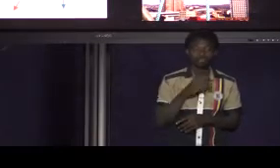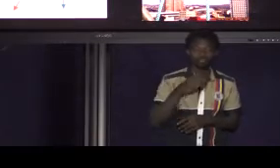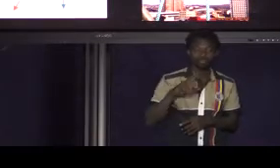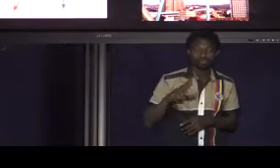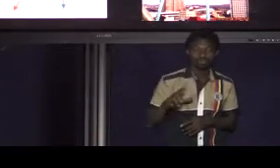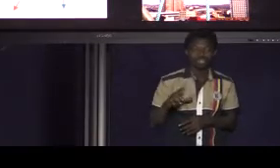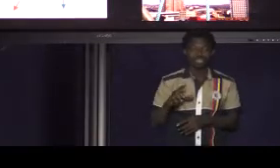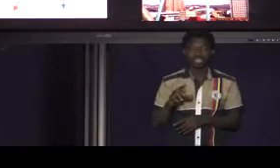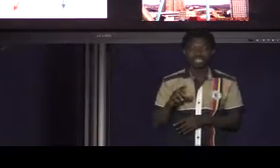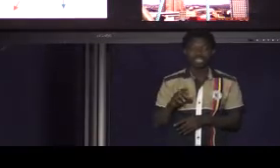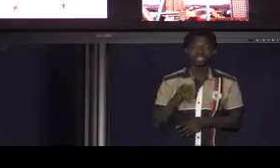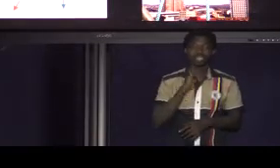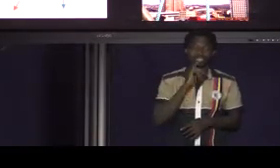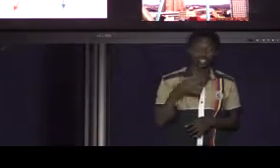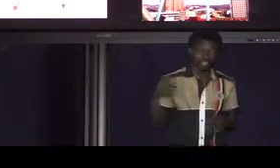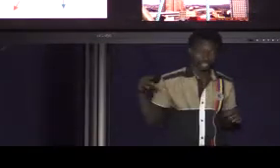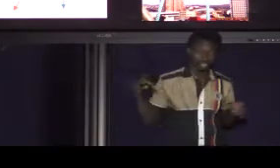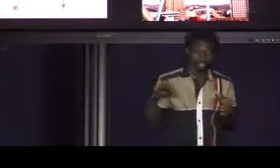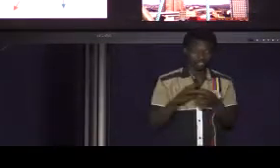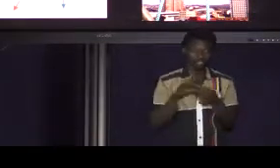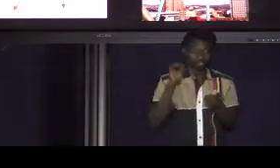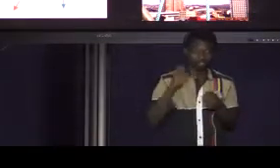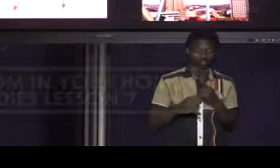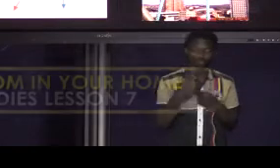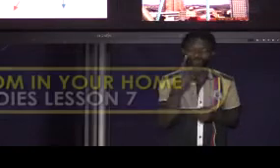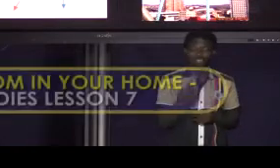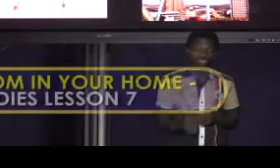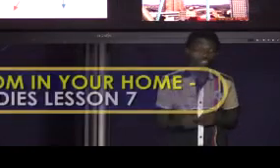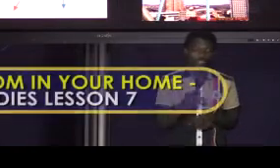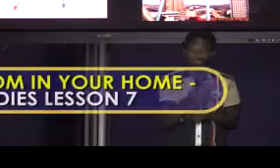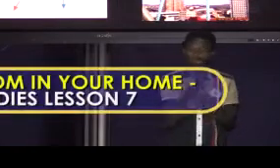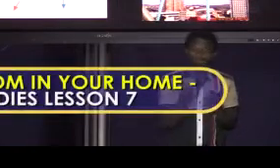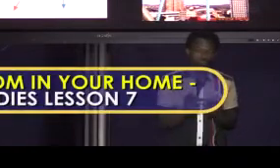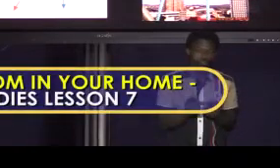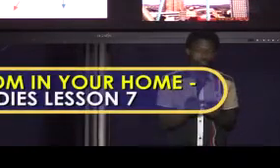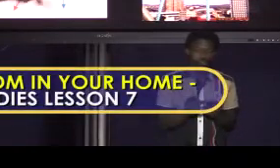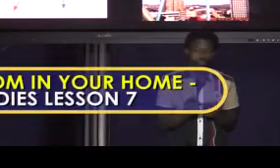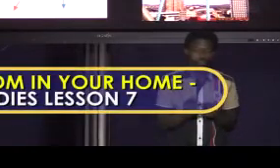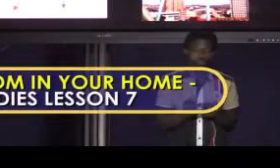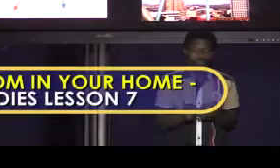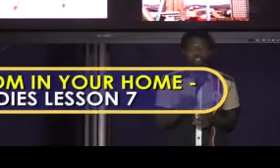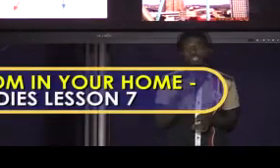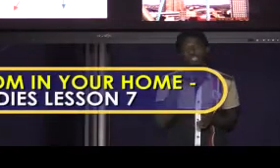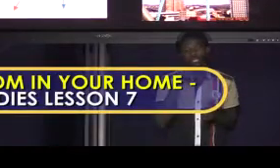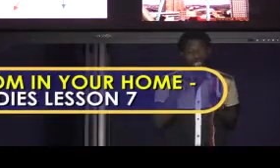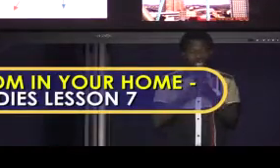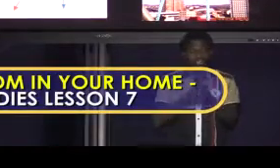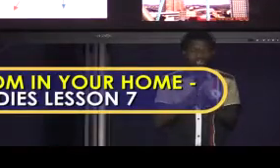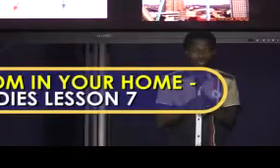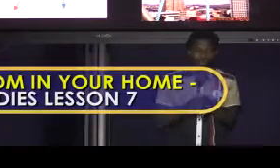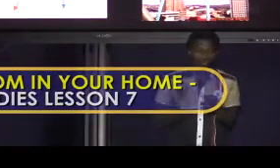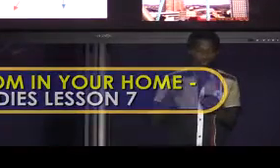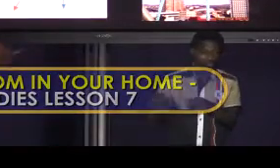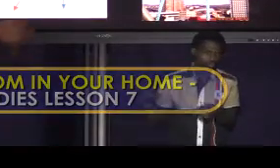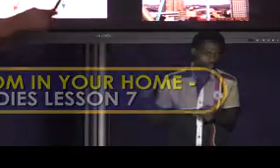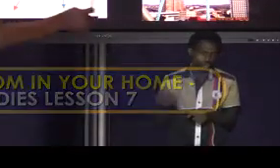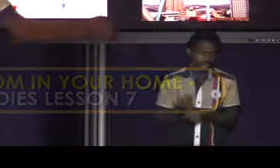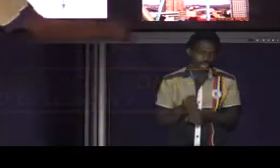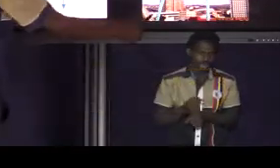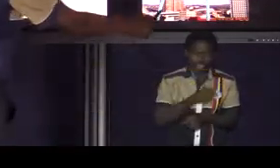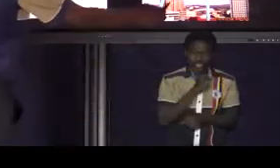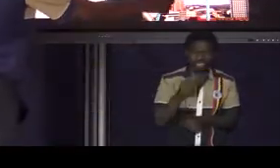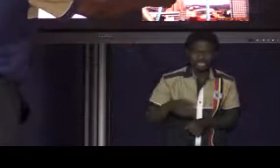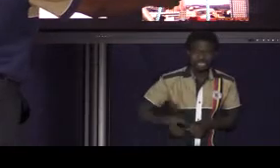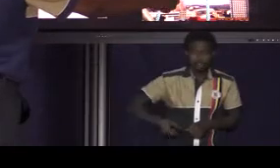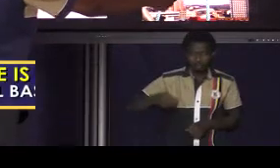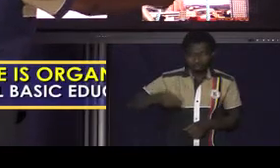fixed to a single spot. For example, a pulley is used to pull a bucket of water from a well. Like this